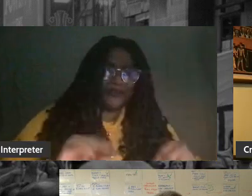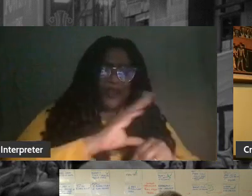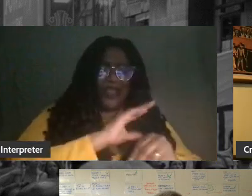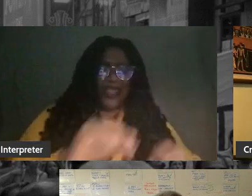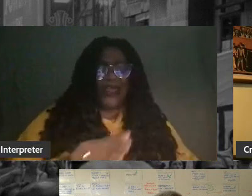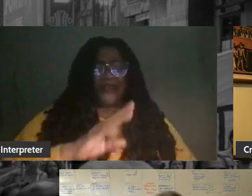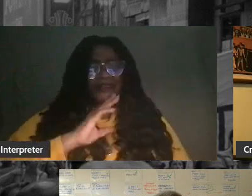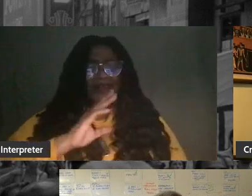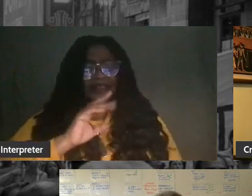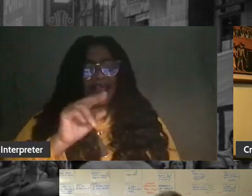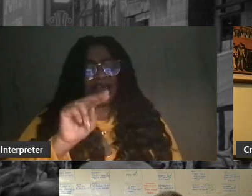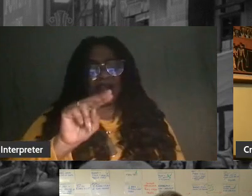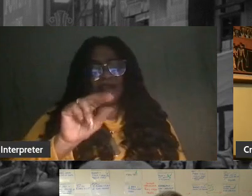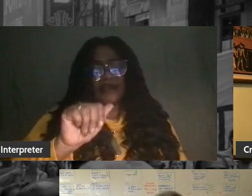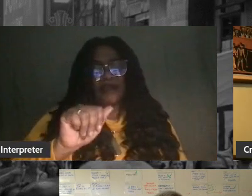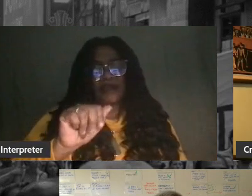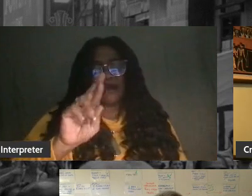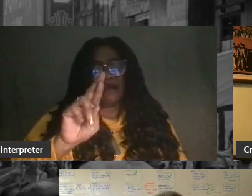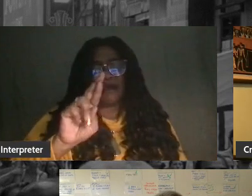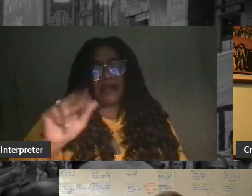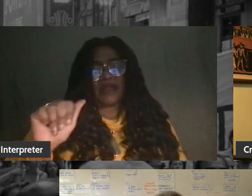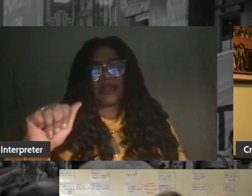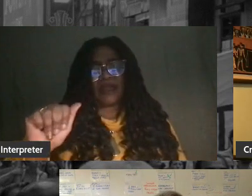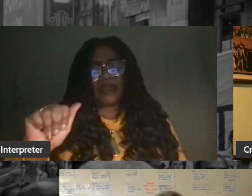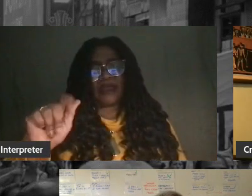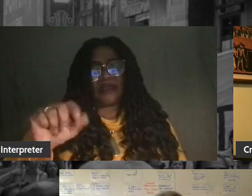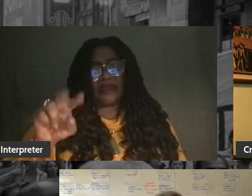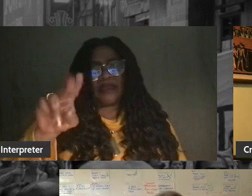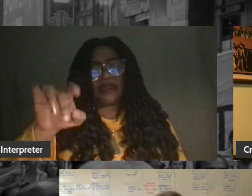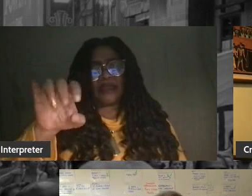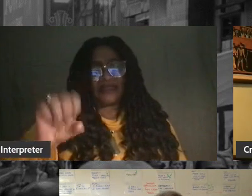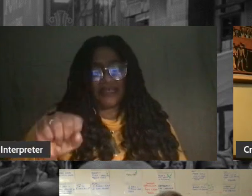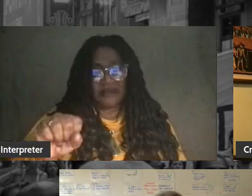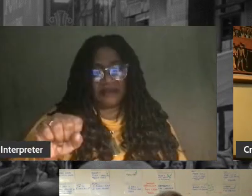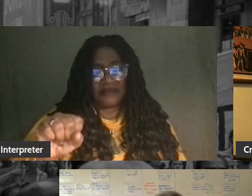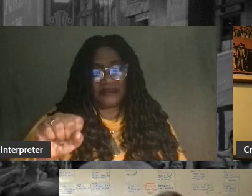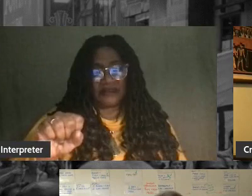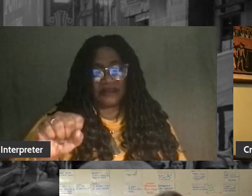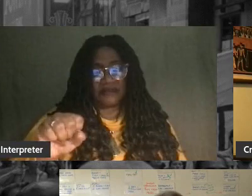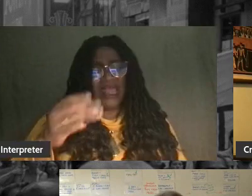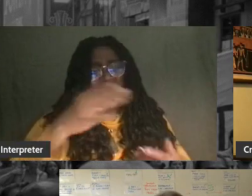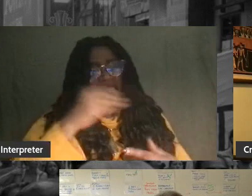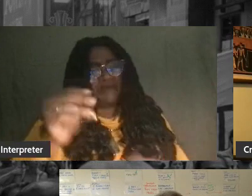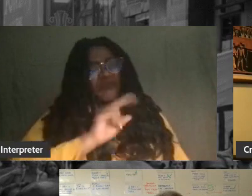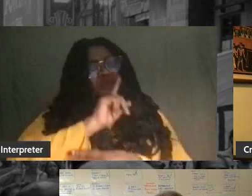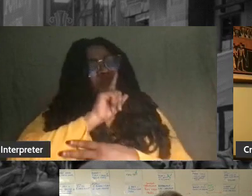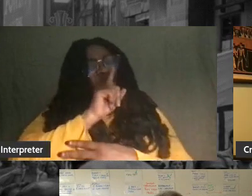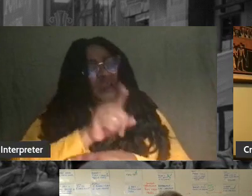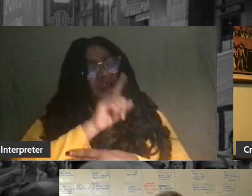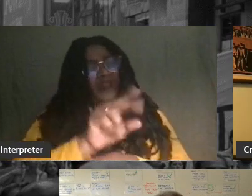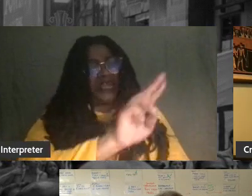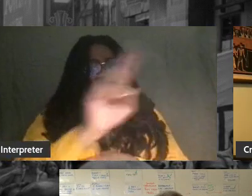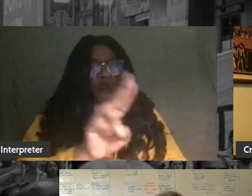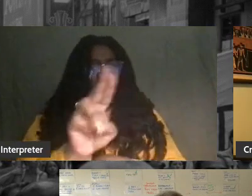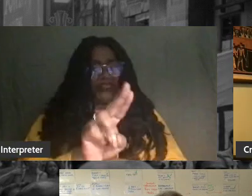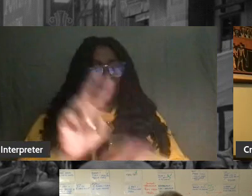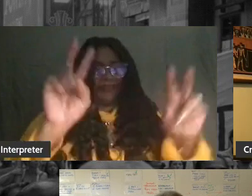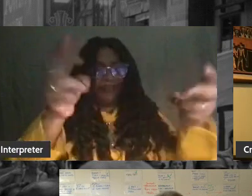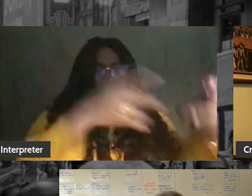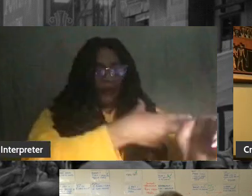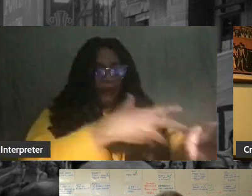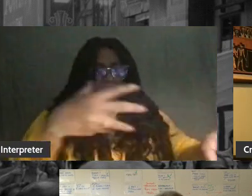impact social change. Because for me, it was really about using the power of law